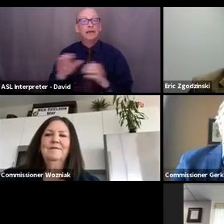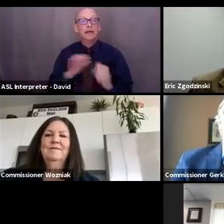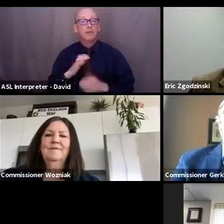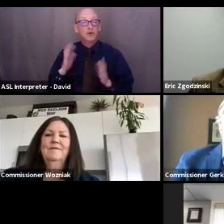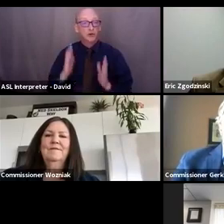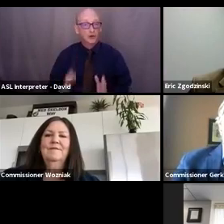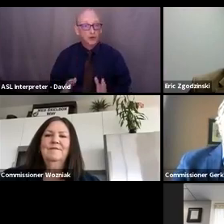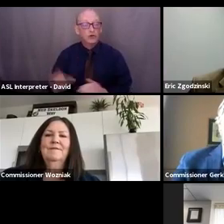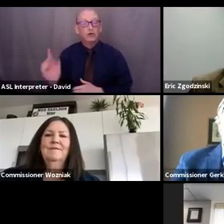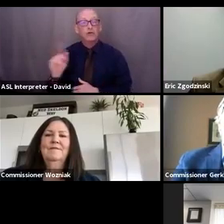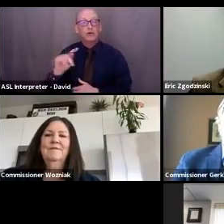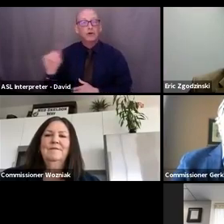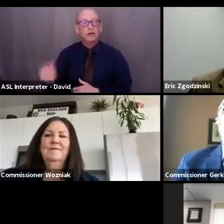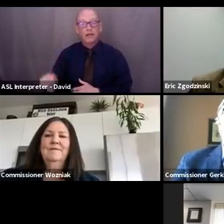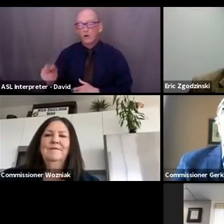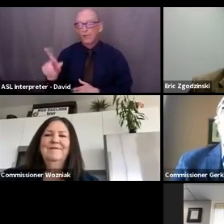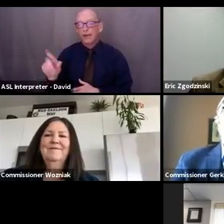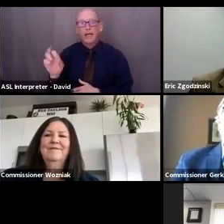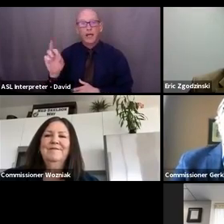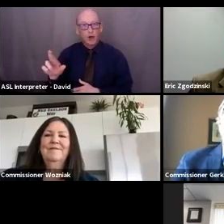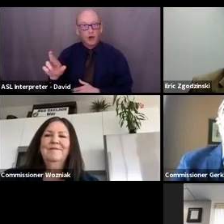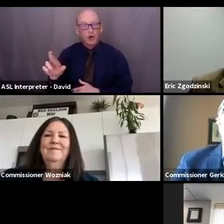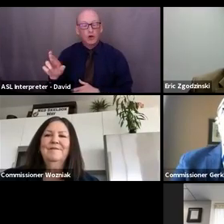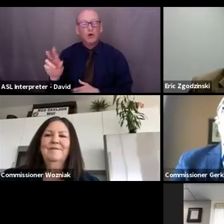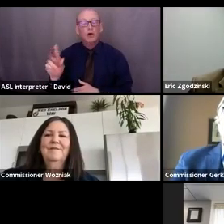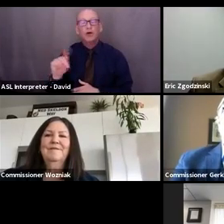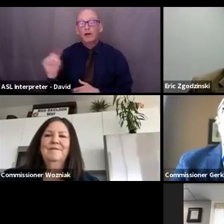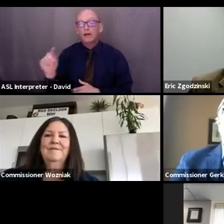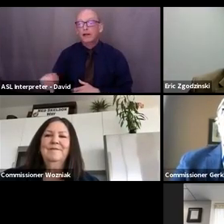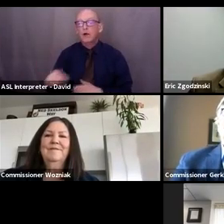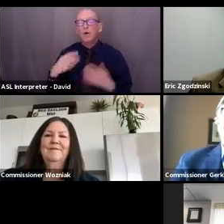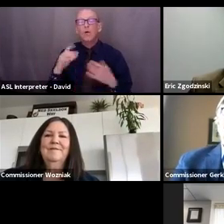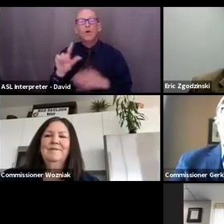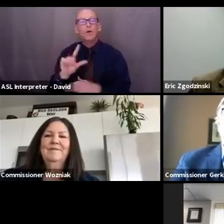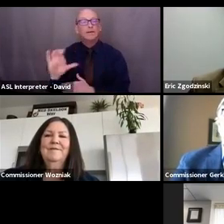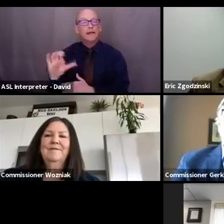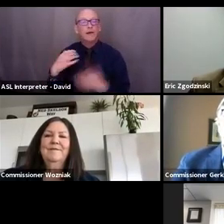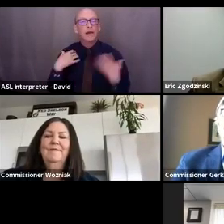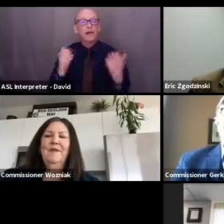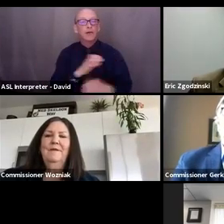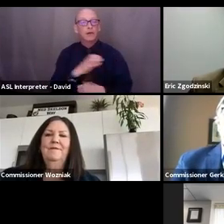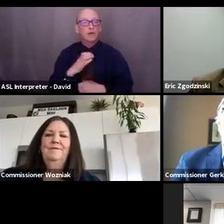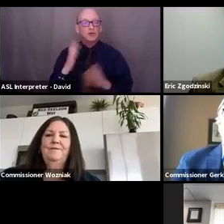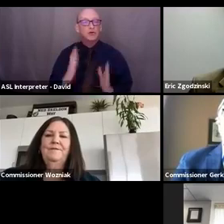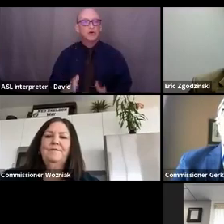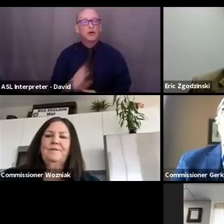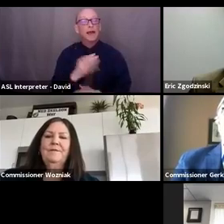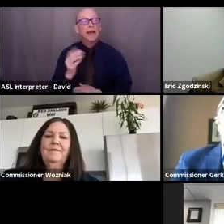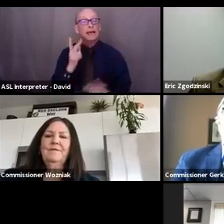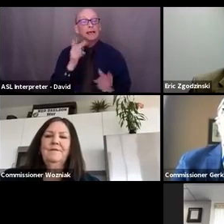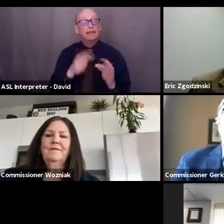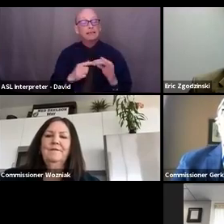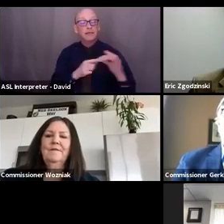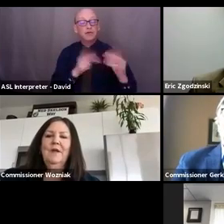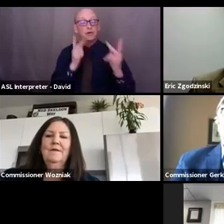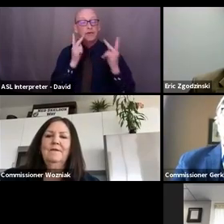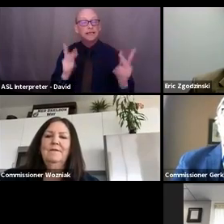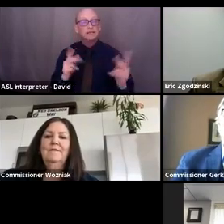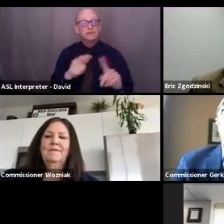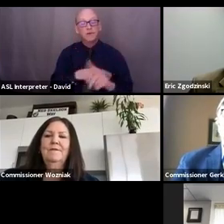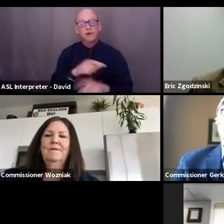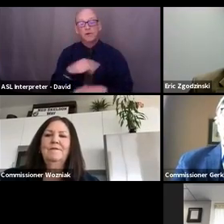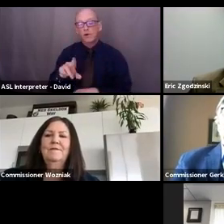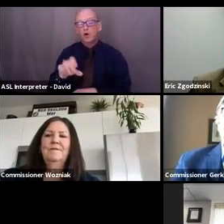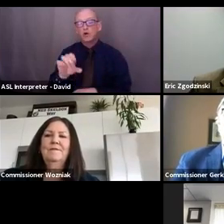Toledo Mayor, our Toledo-Lucas County Health Commissioner, and a special guest from Quest Diagnostics that you will meet in